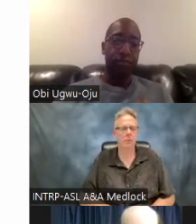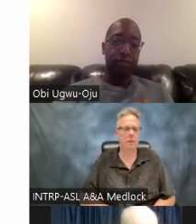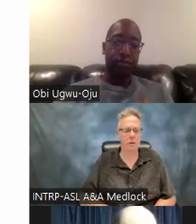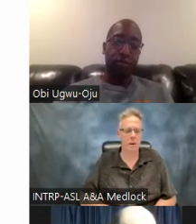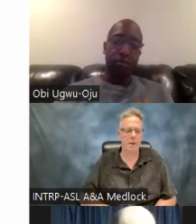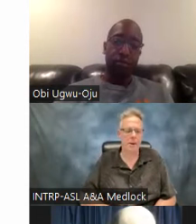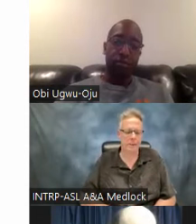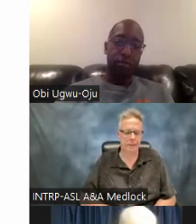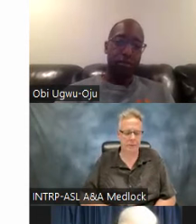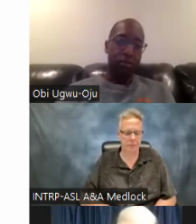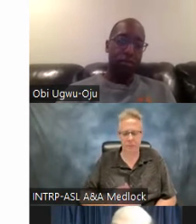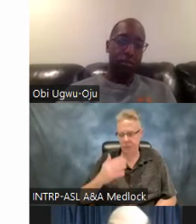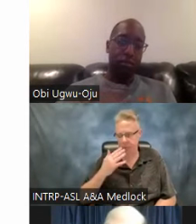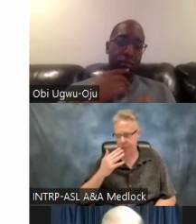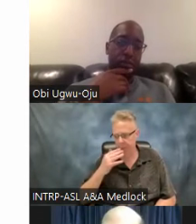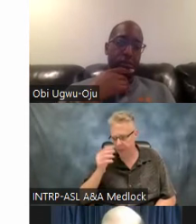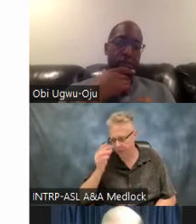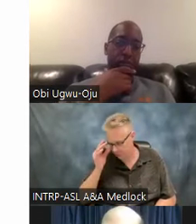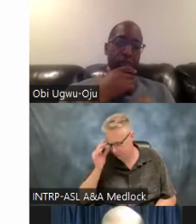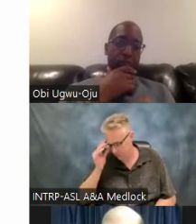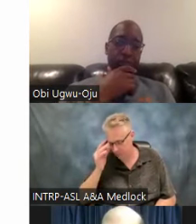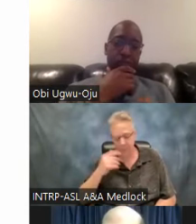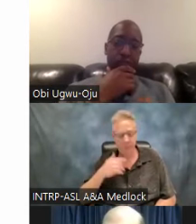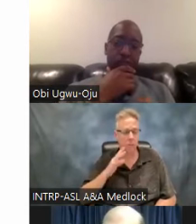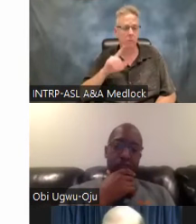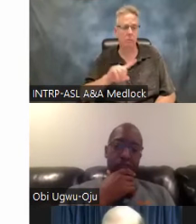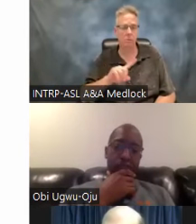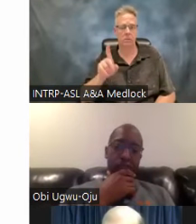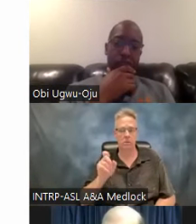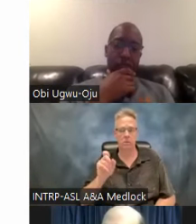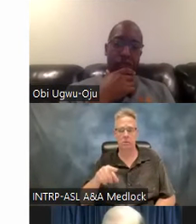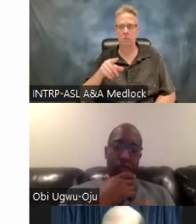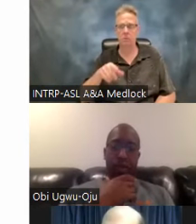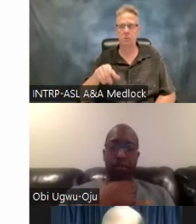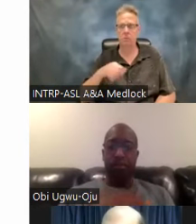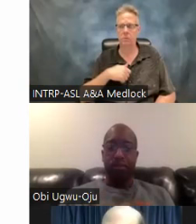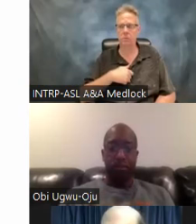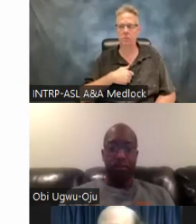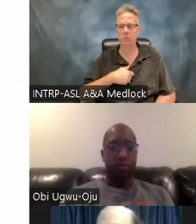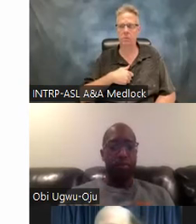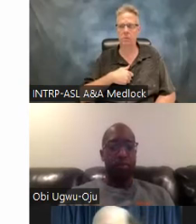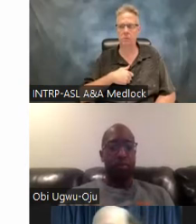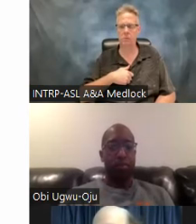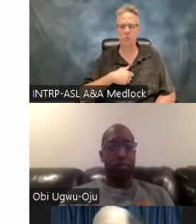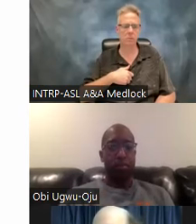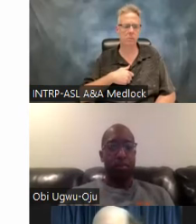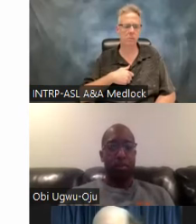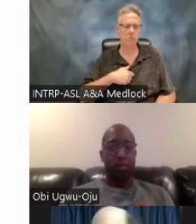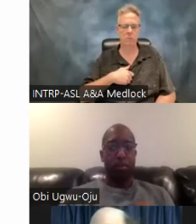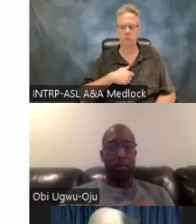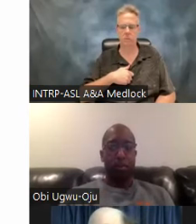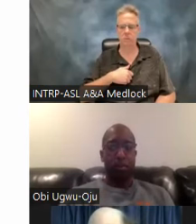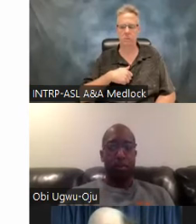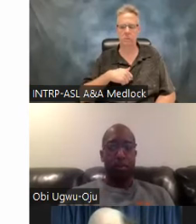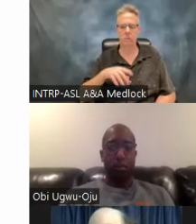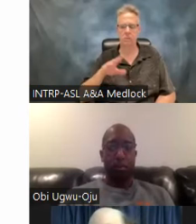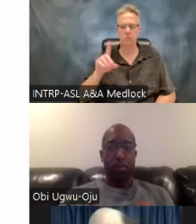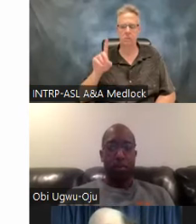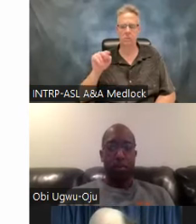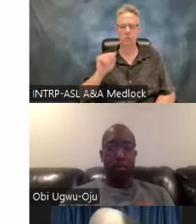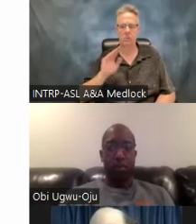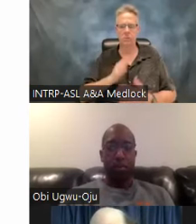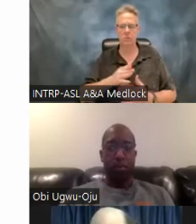Okay, thank you. Then let me ask this question, and there's not suggestions or additional. So